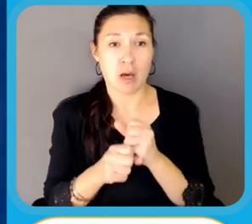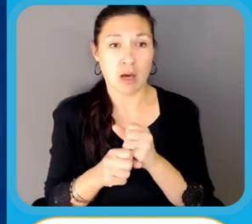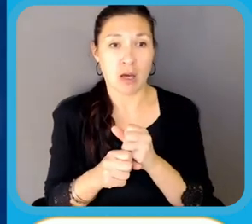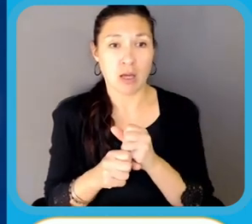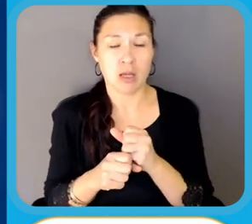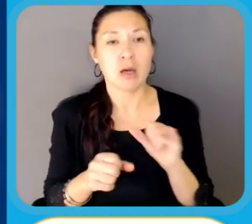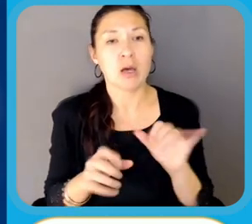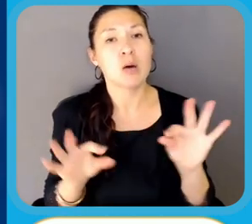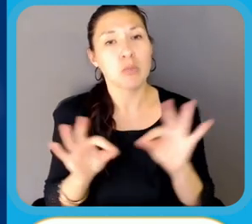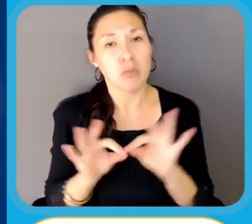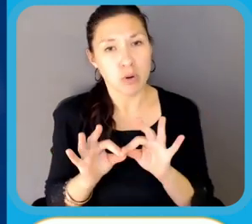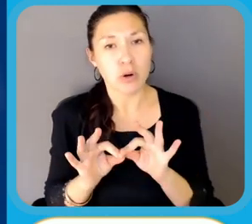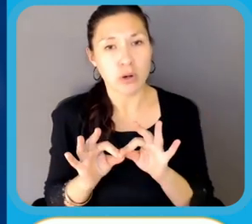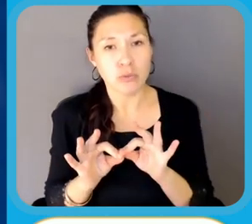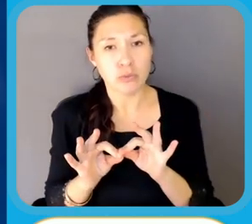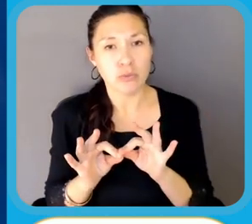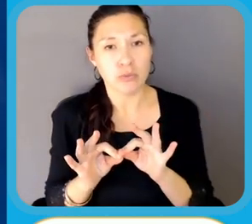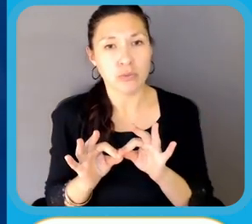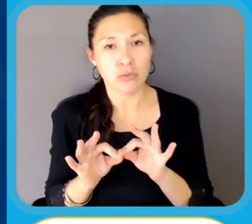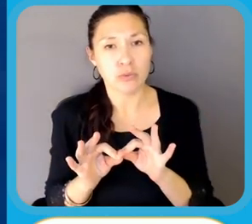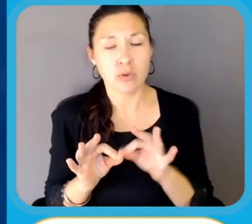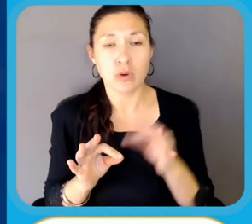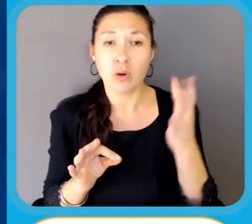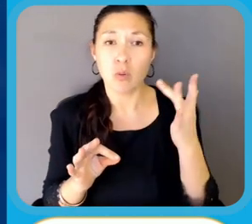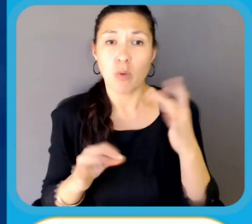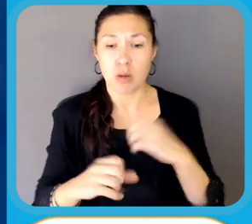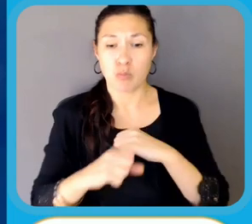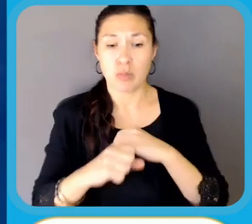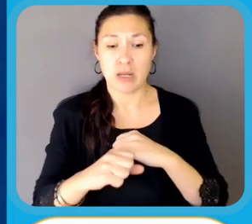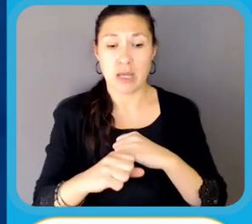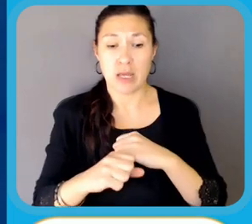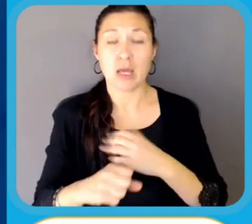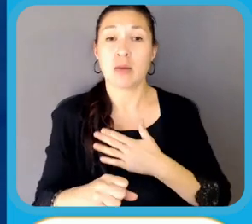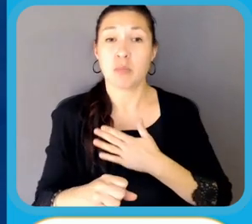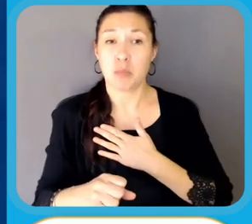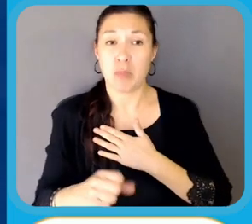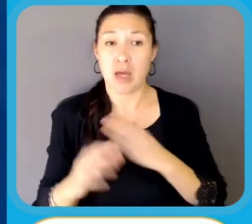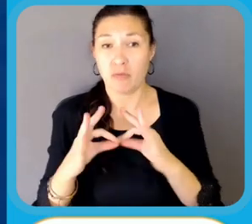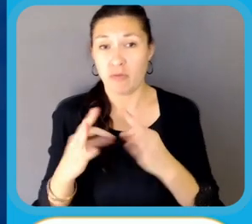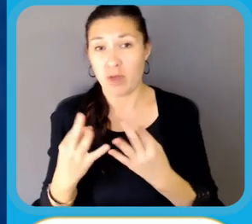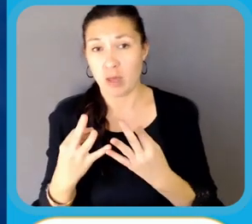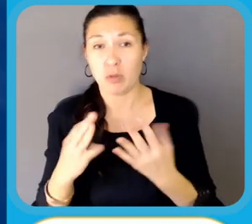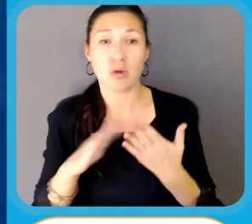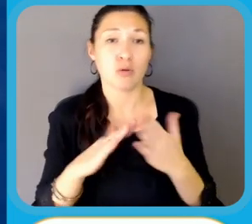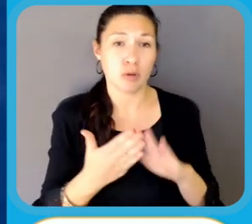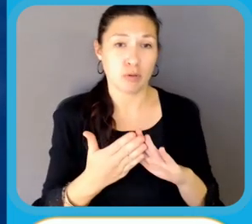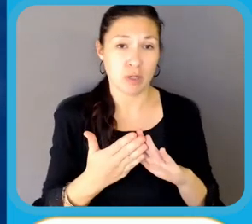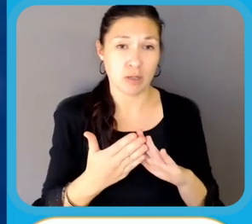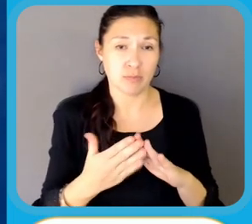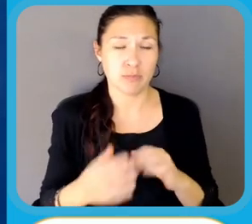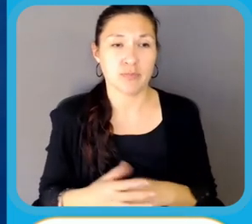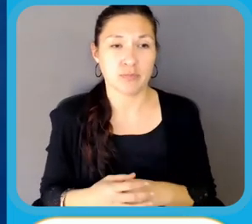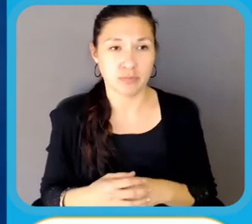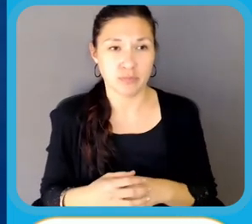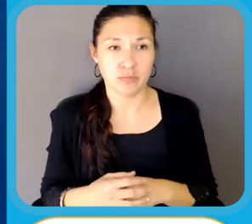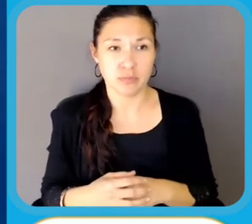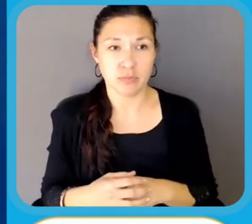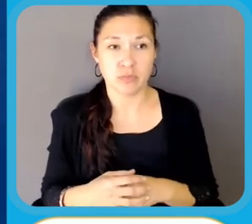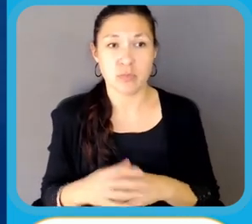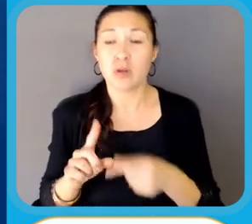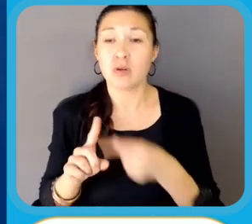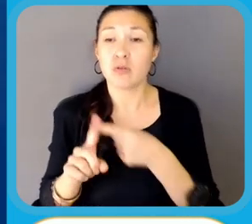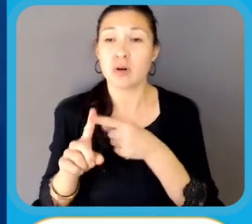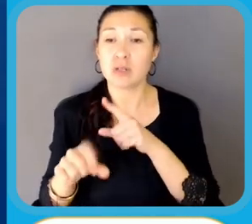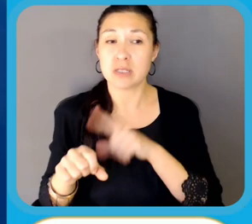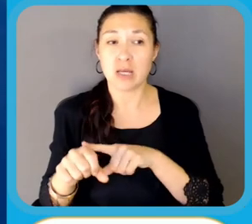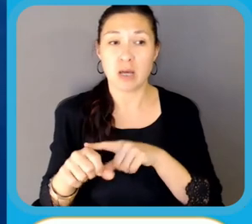me because I want to protect my family and my community. The first time that I went into Oakland Coliseum